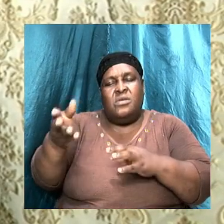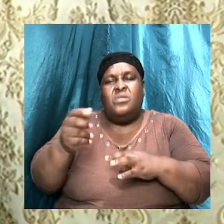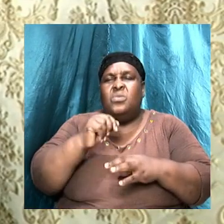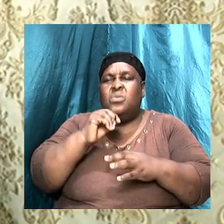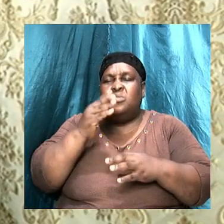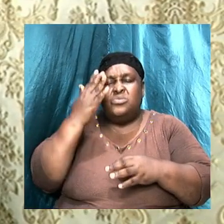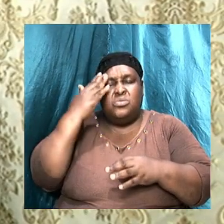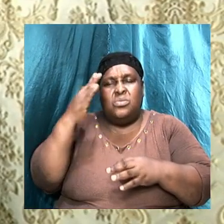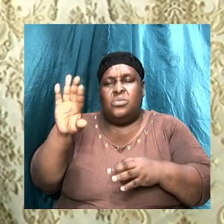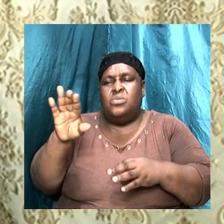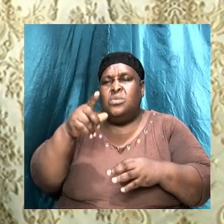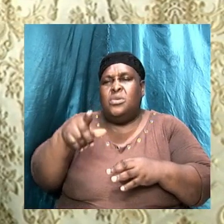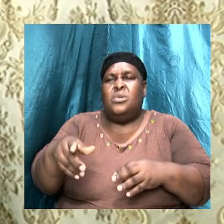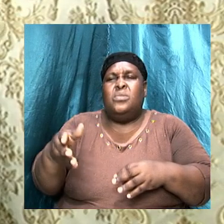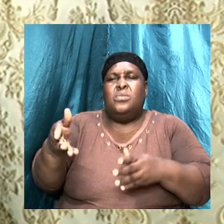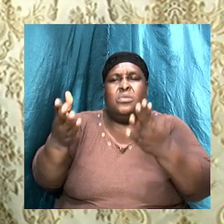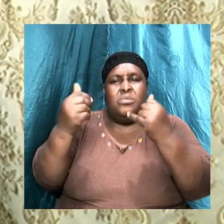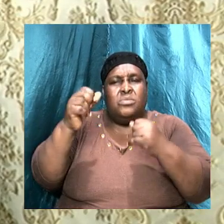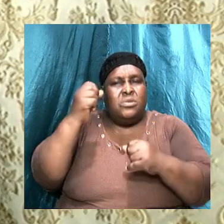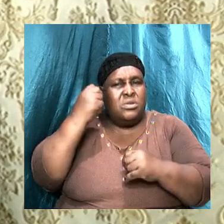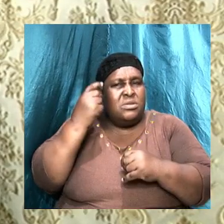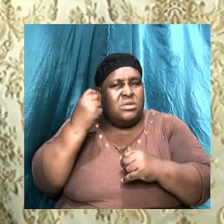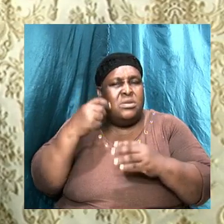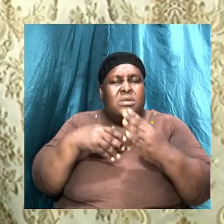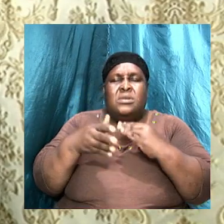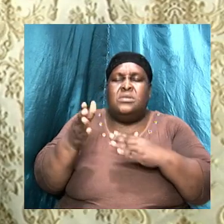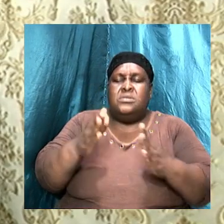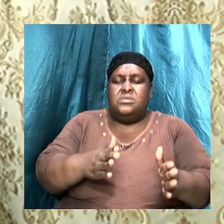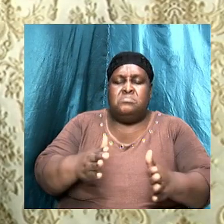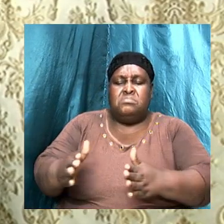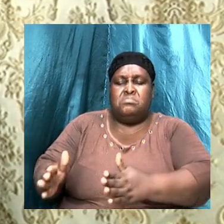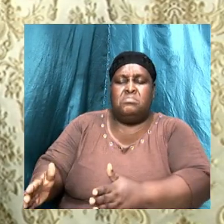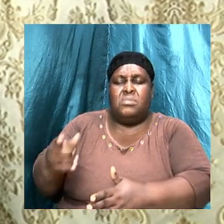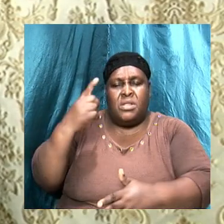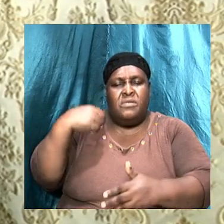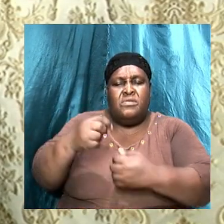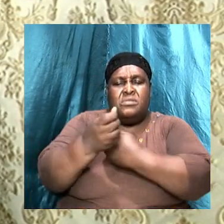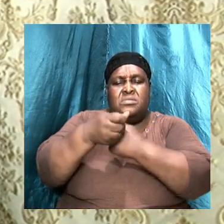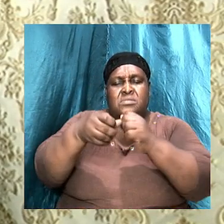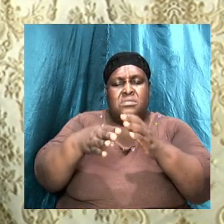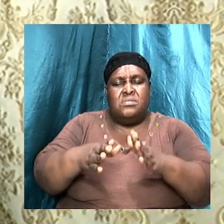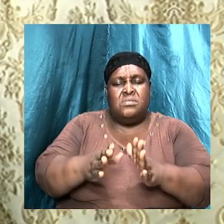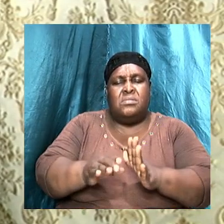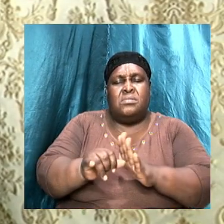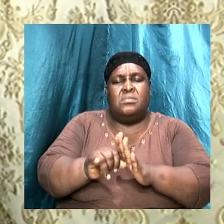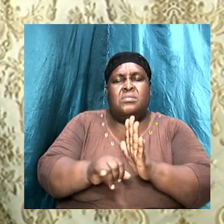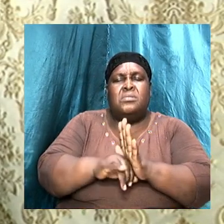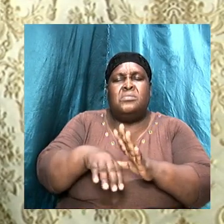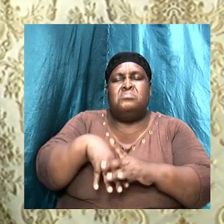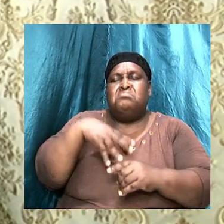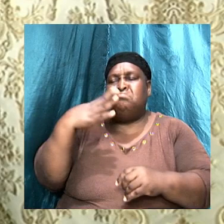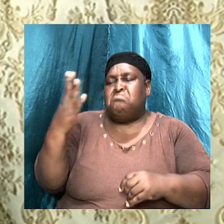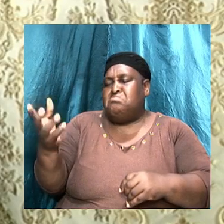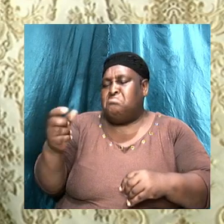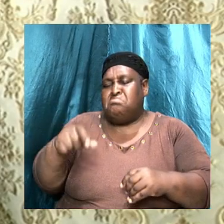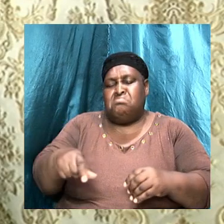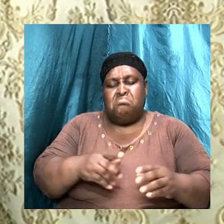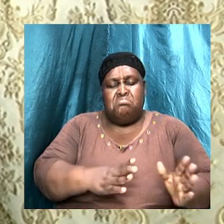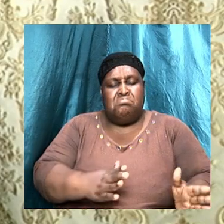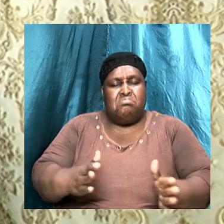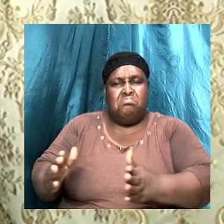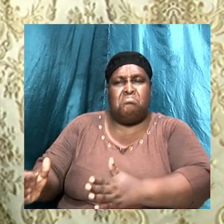God and come to understand that there is a plan for salvation. And that outside of this plan,